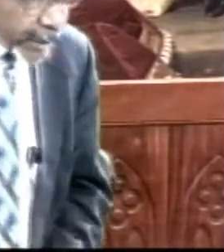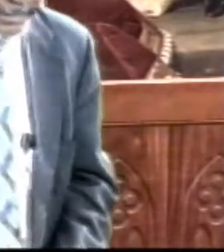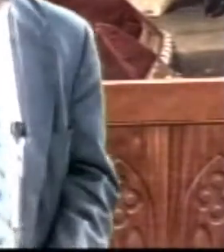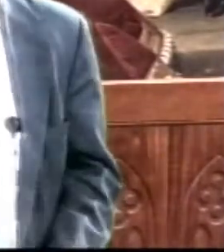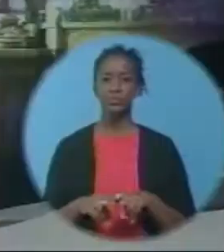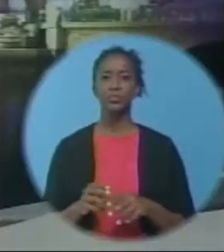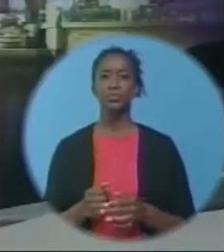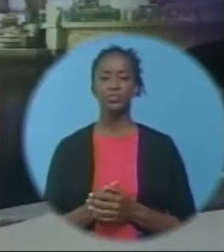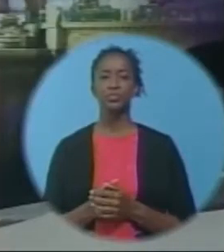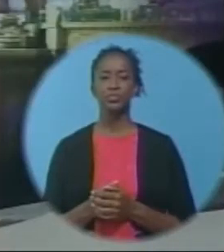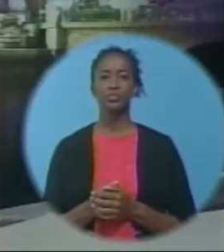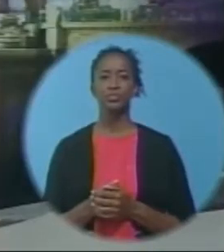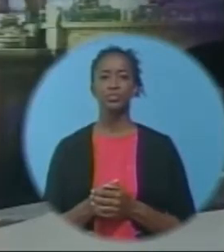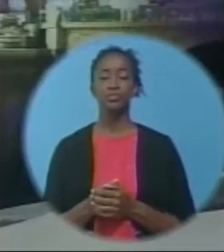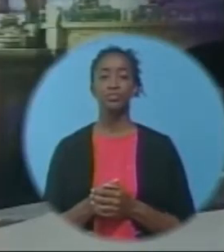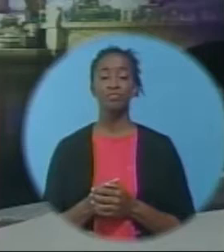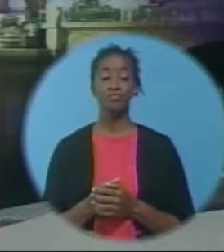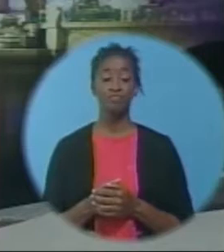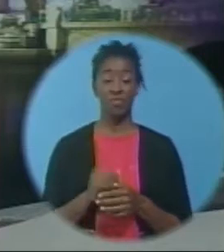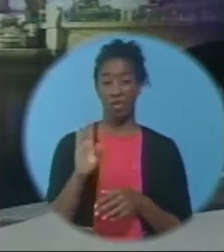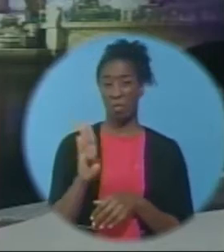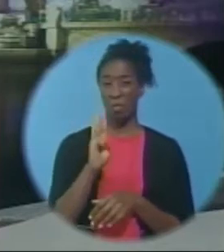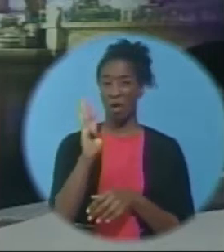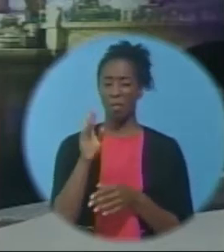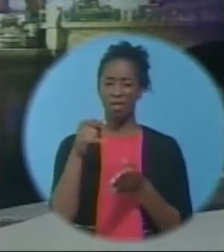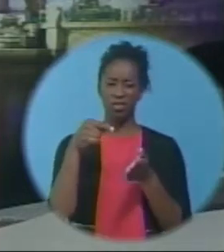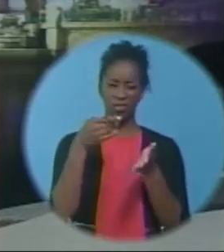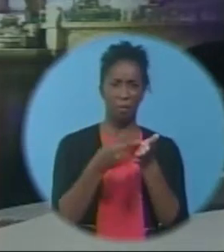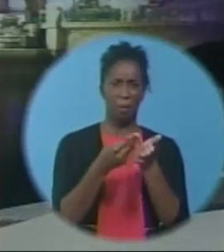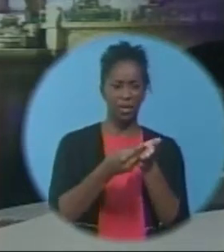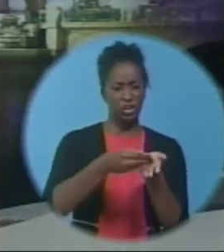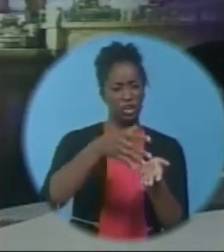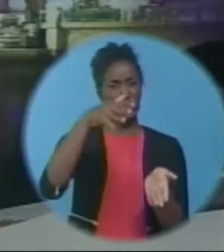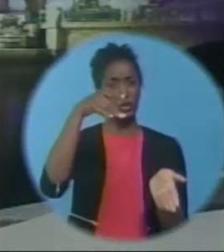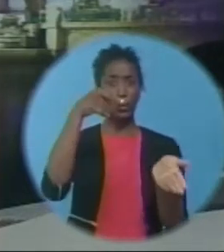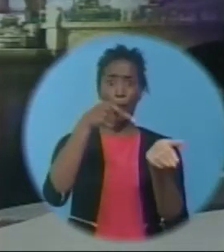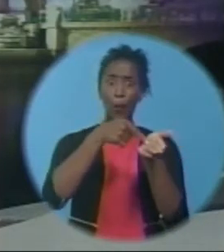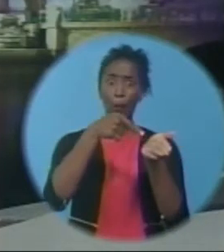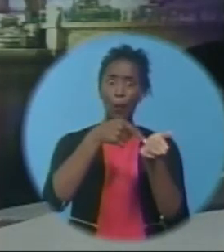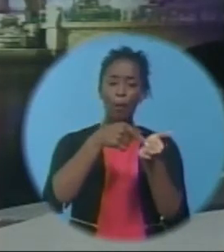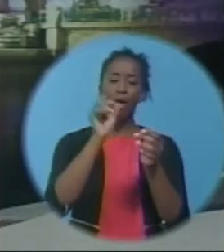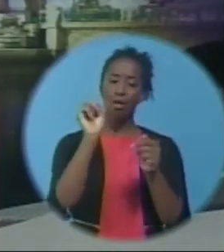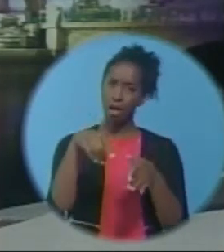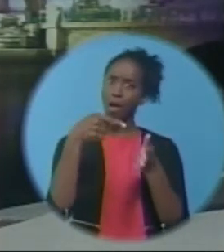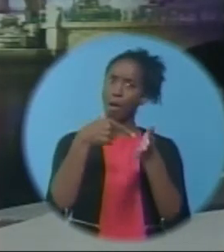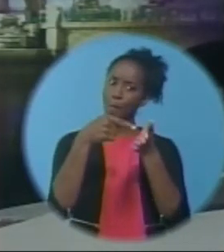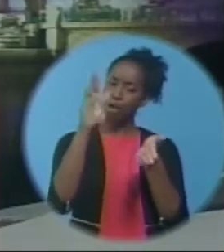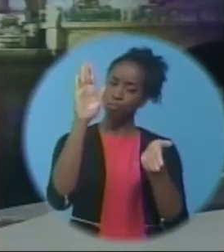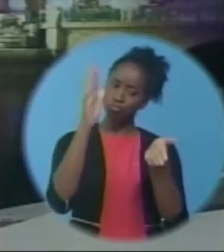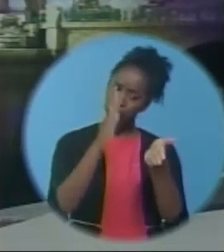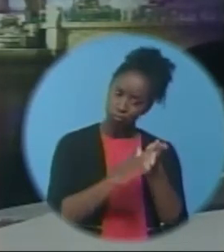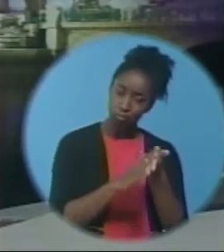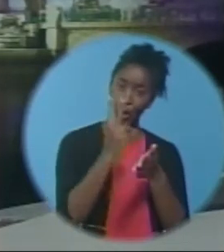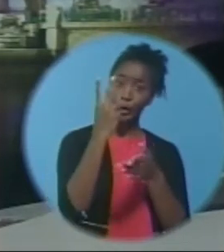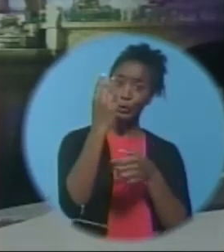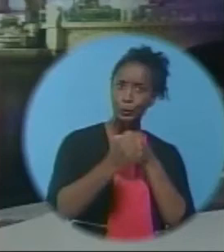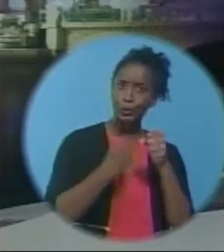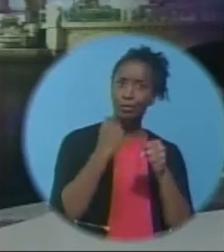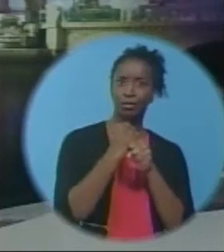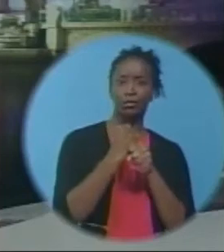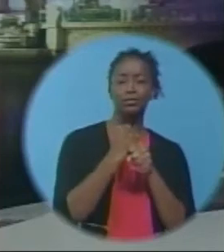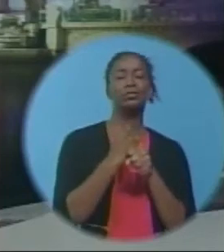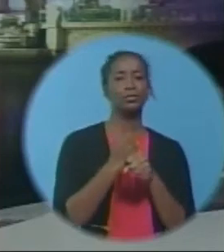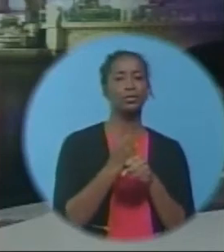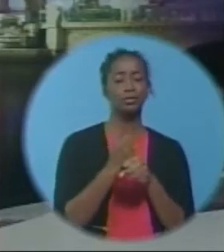country. Well, the island's mountainous debt could be erased in about 2 years. And the newest party in the political fray, the